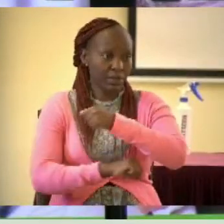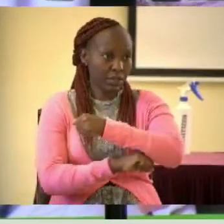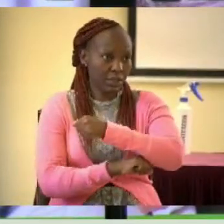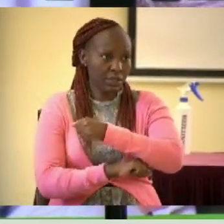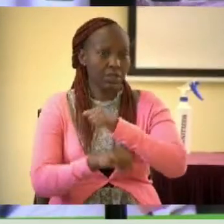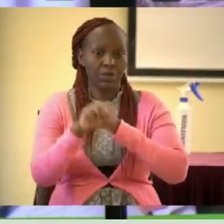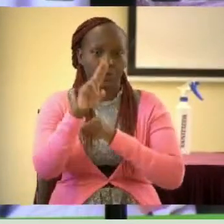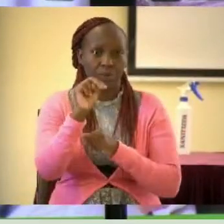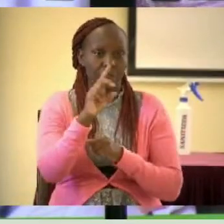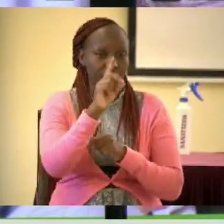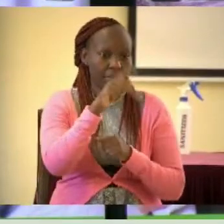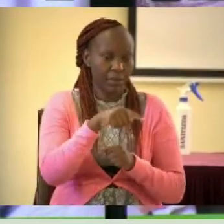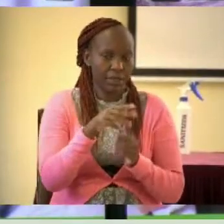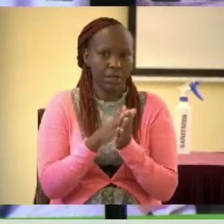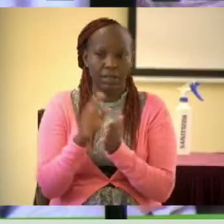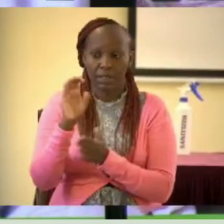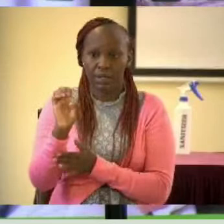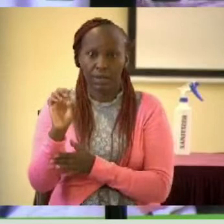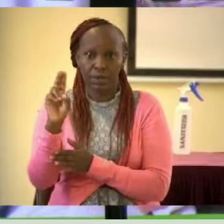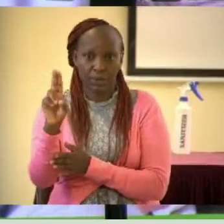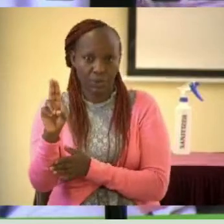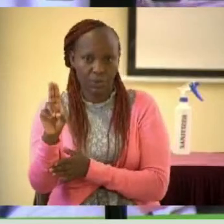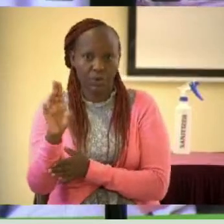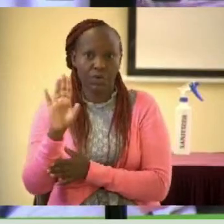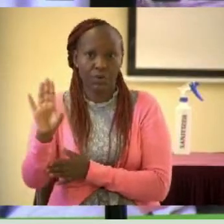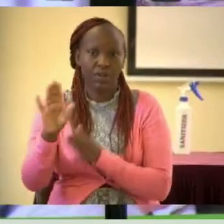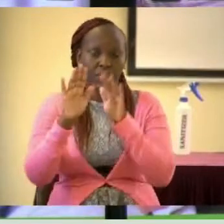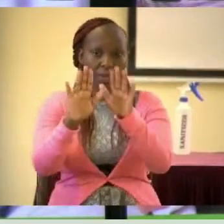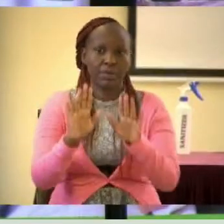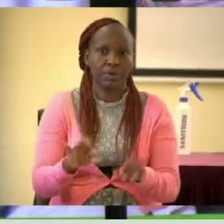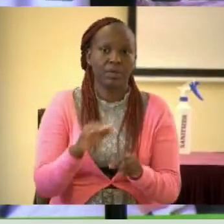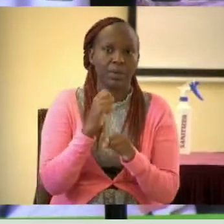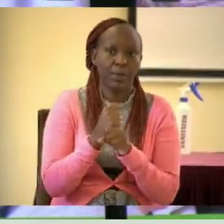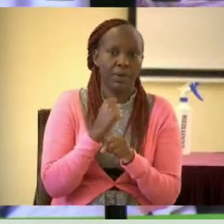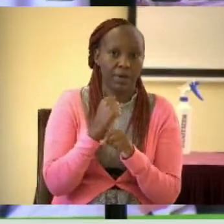the UNDP and the European Union, for the important work